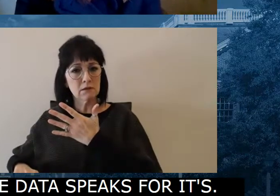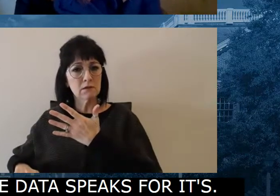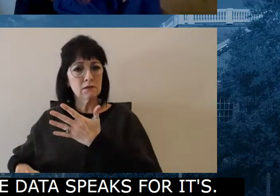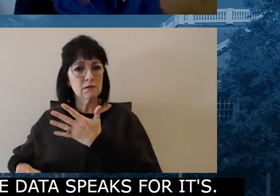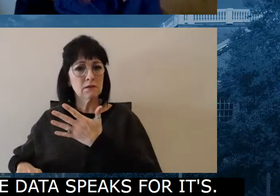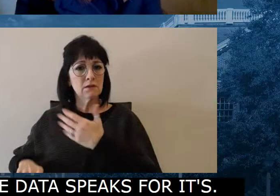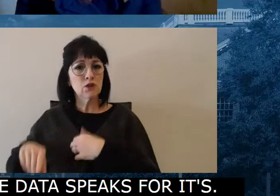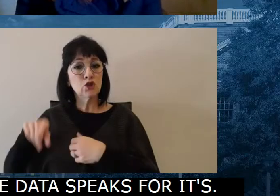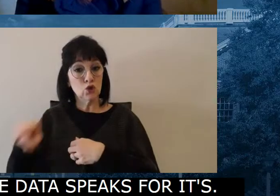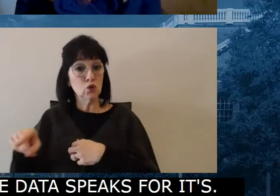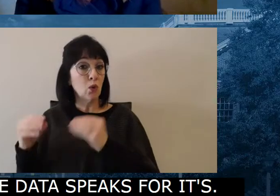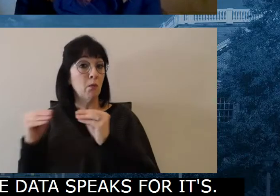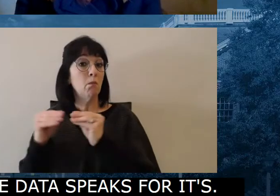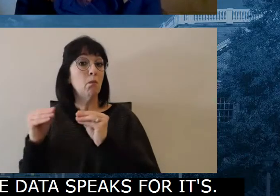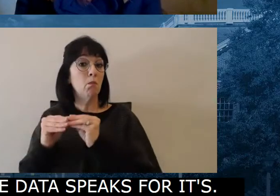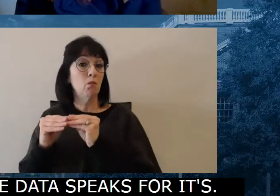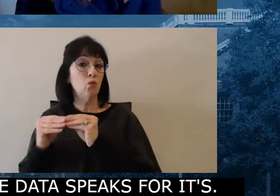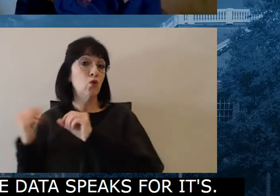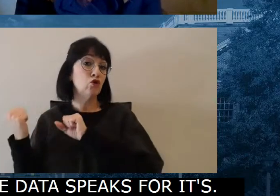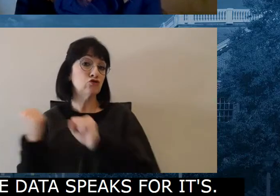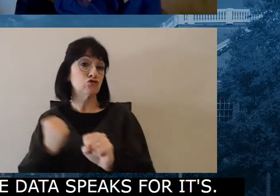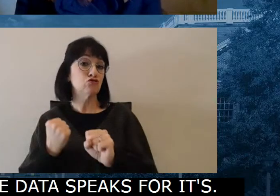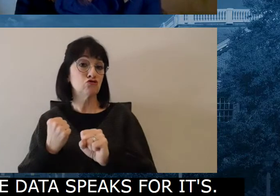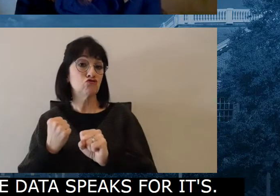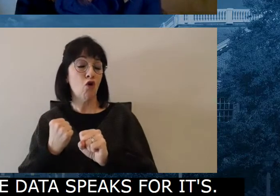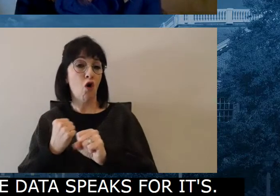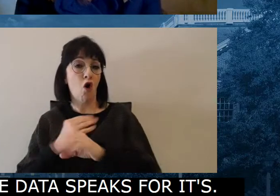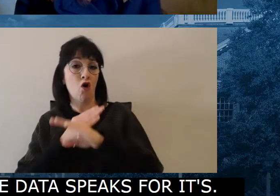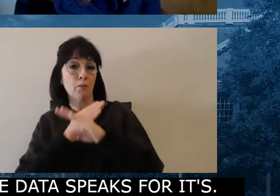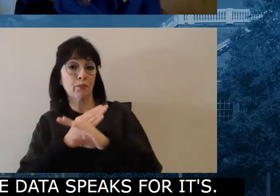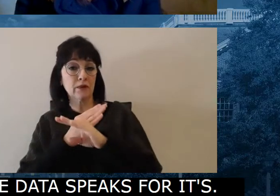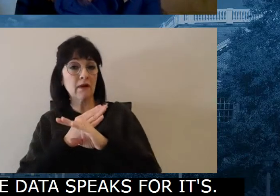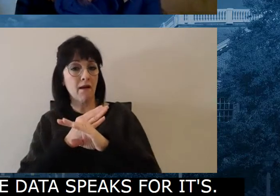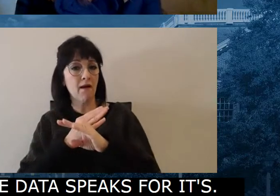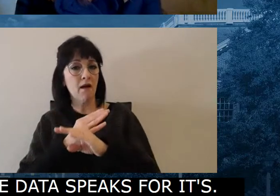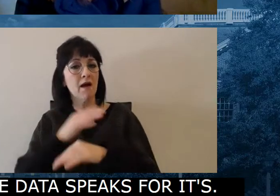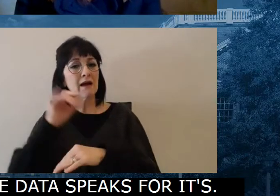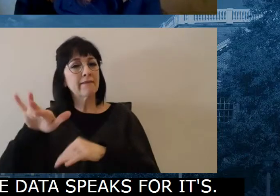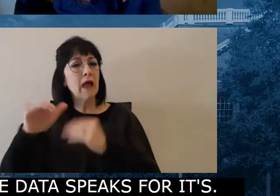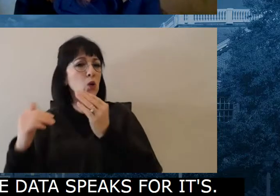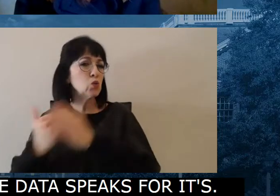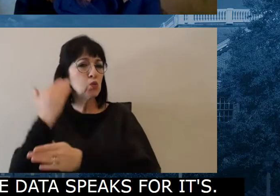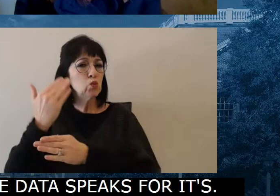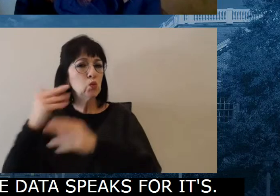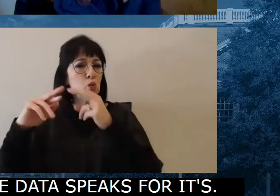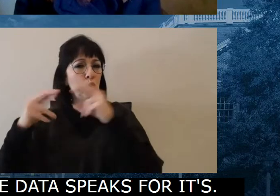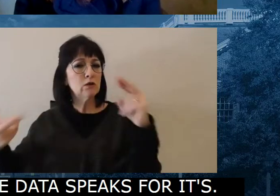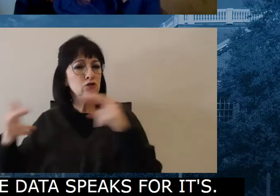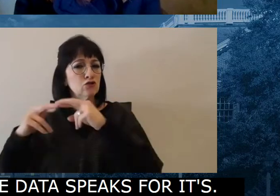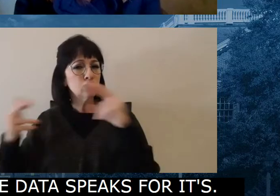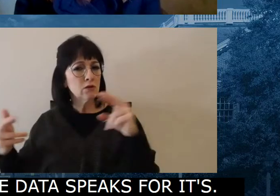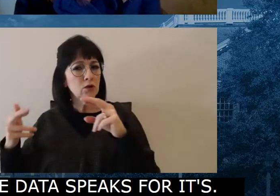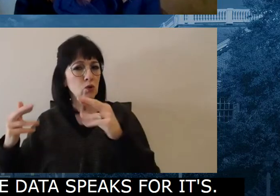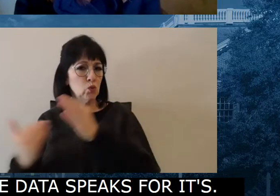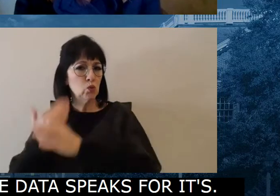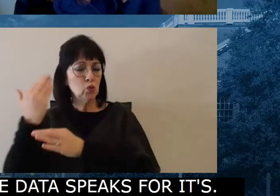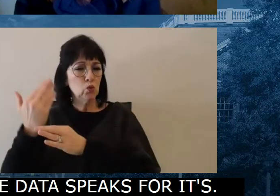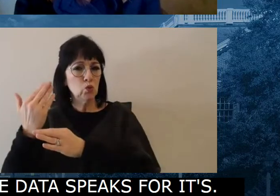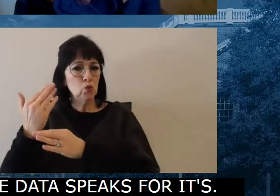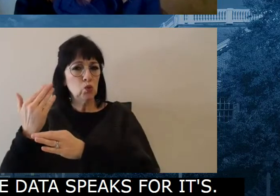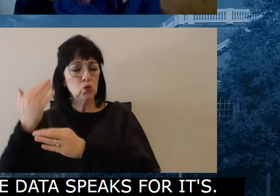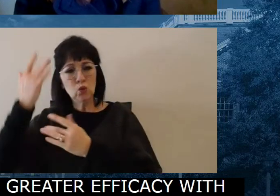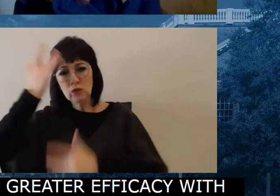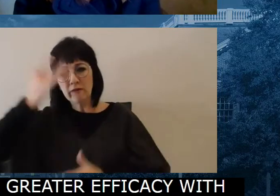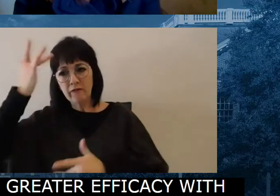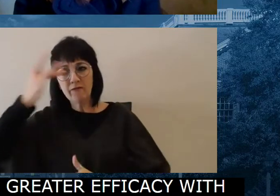so-called variants, which is something that we're fearful of coming down the pike. Basically, we want to treat it